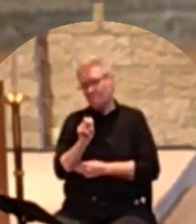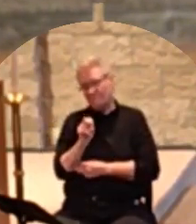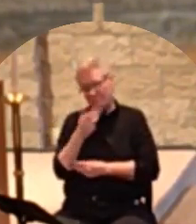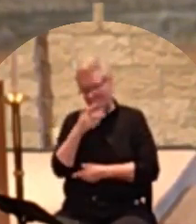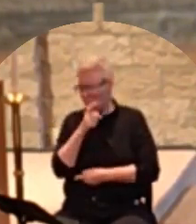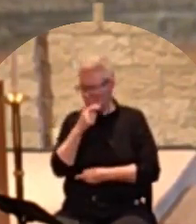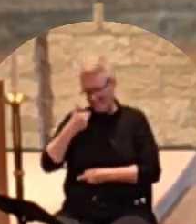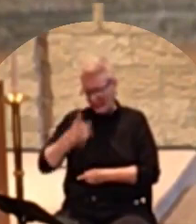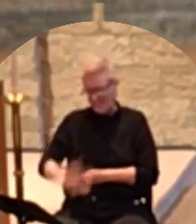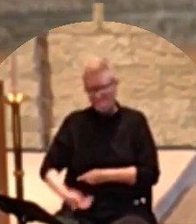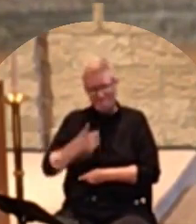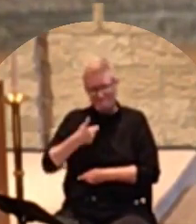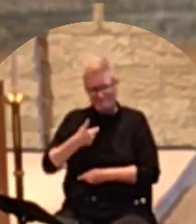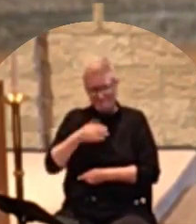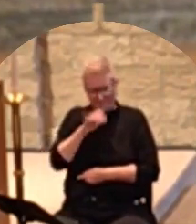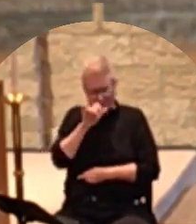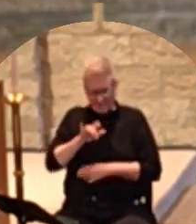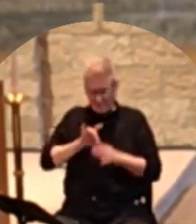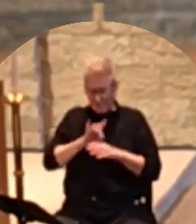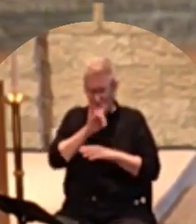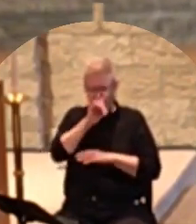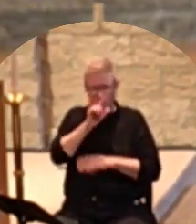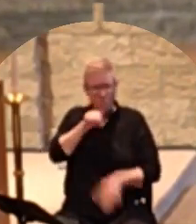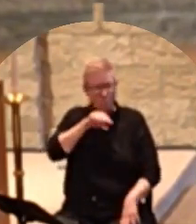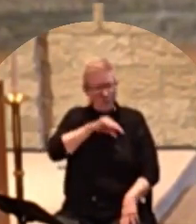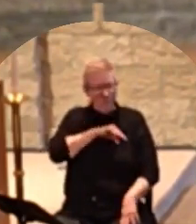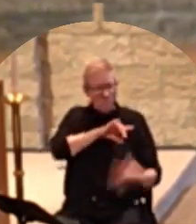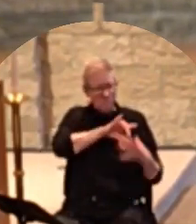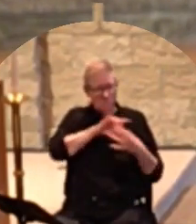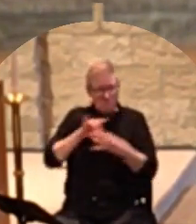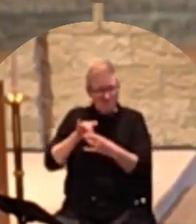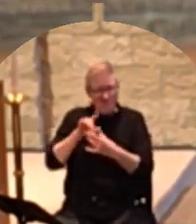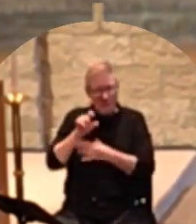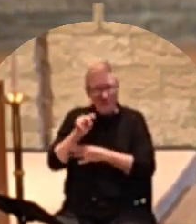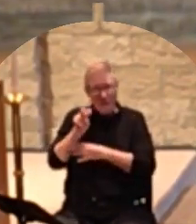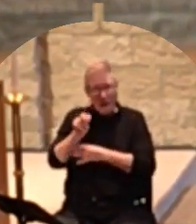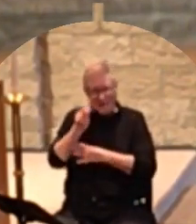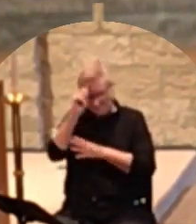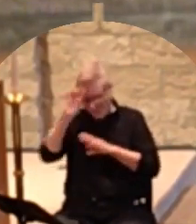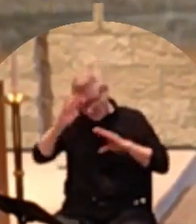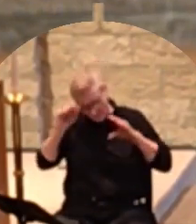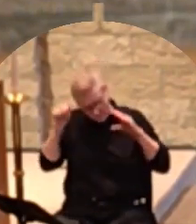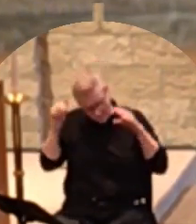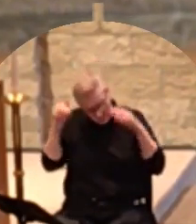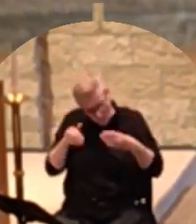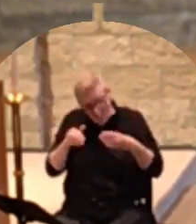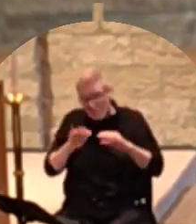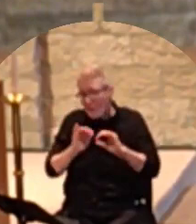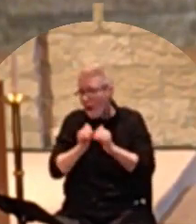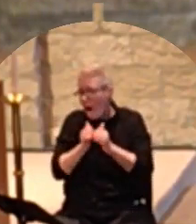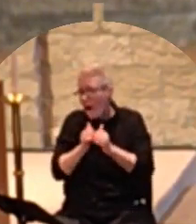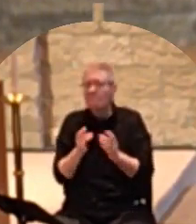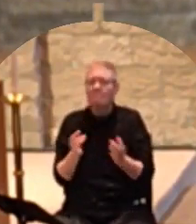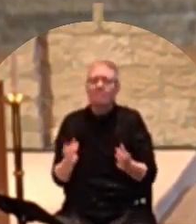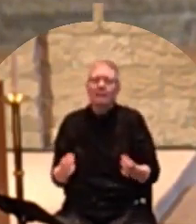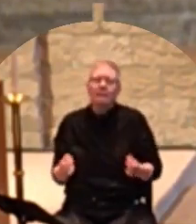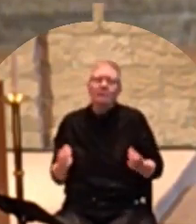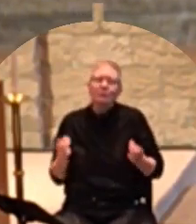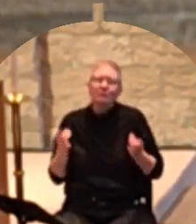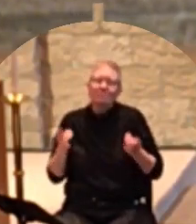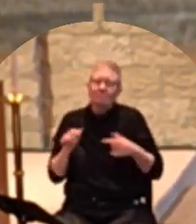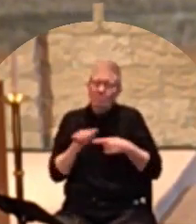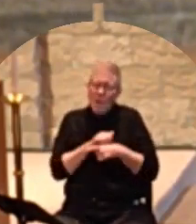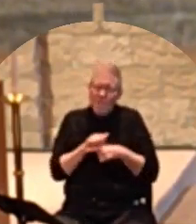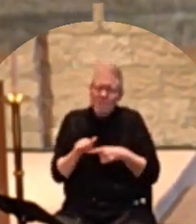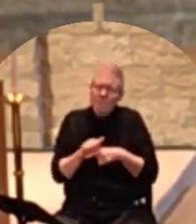And I focus on that spiritual quality of love through this practice of meditation.